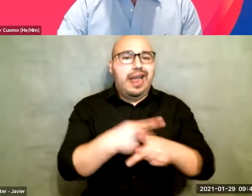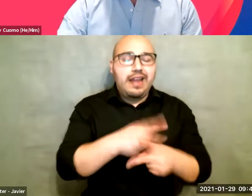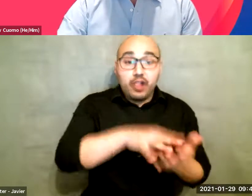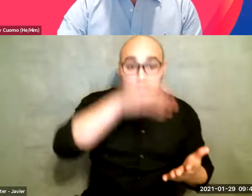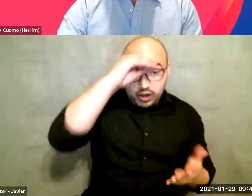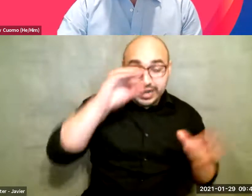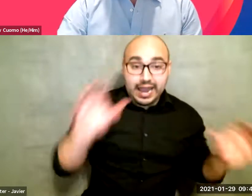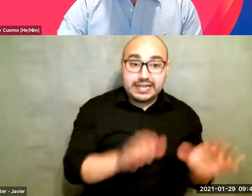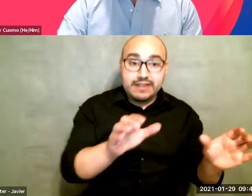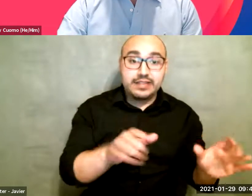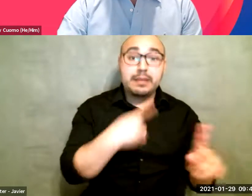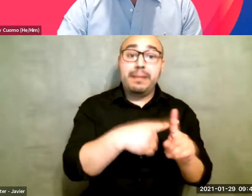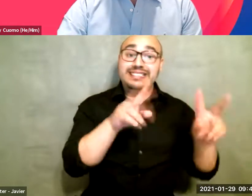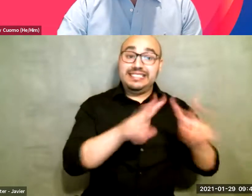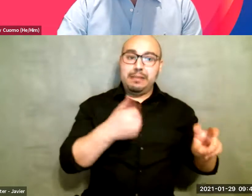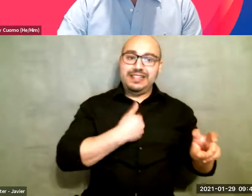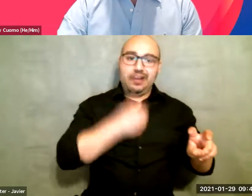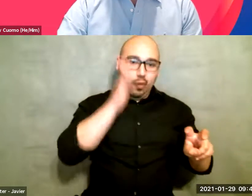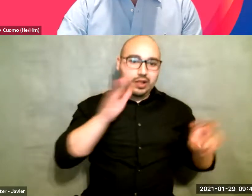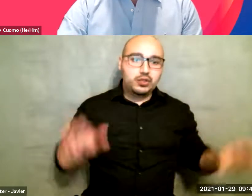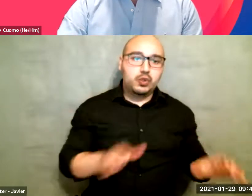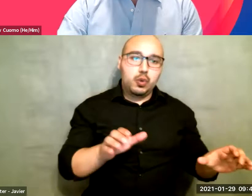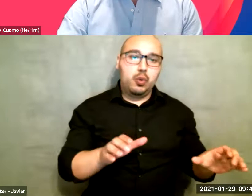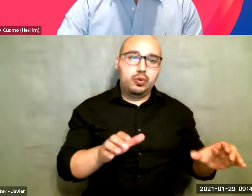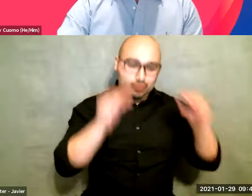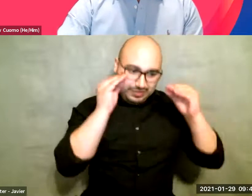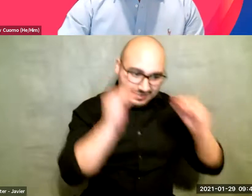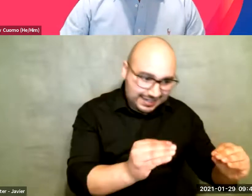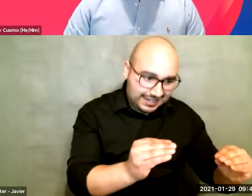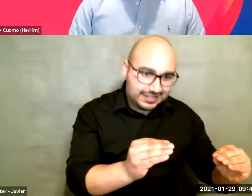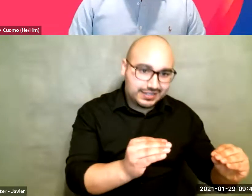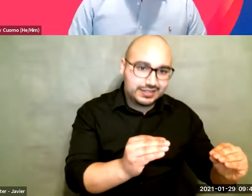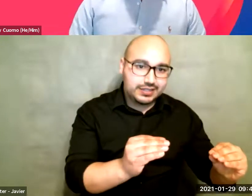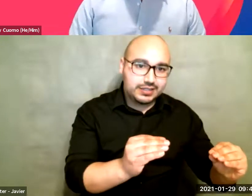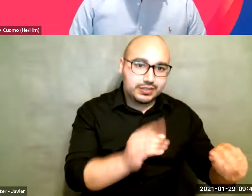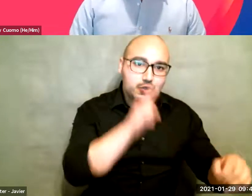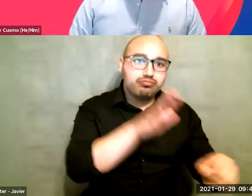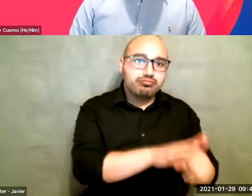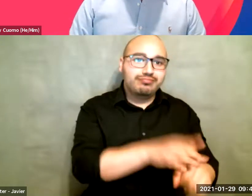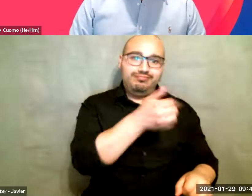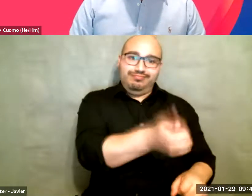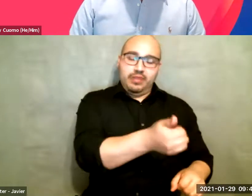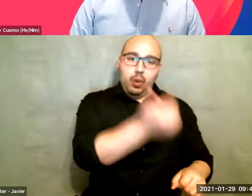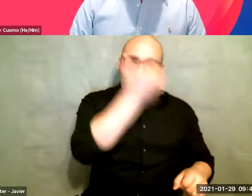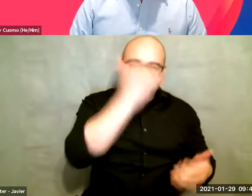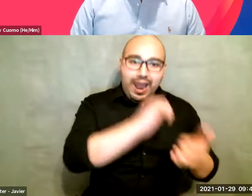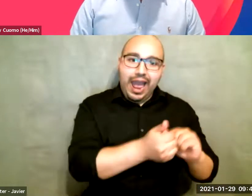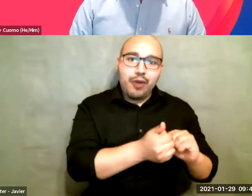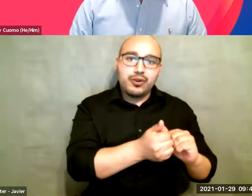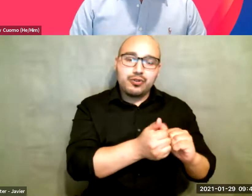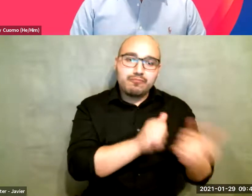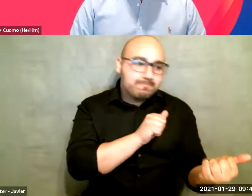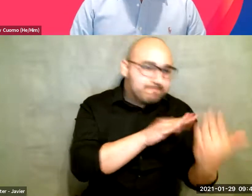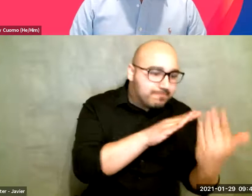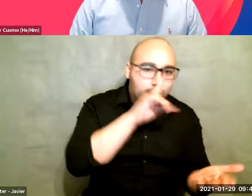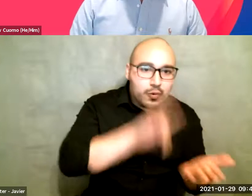assessments am I going to do in the classroom to ensure that my students know how to engage with research? They know how to actually understand